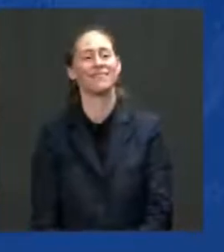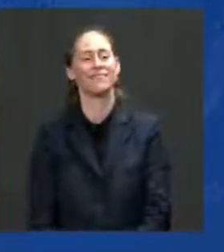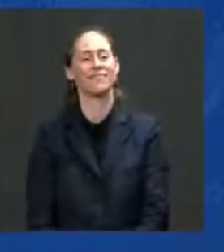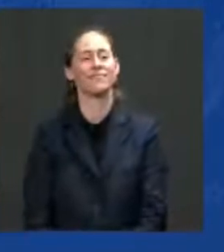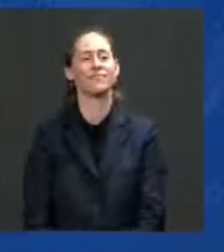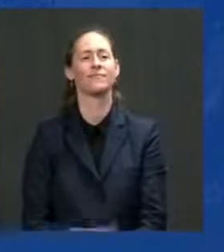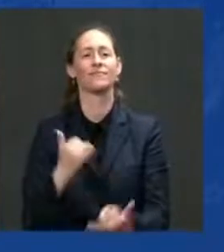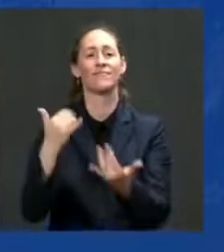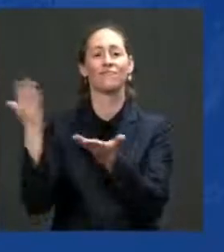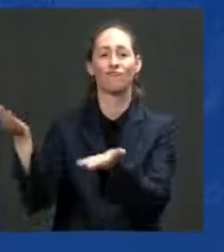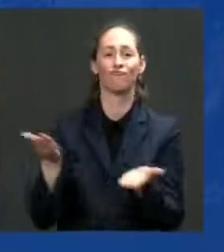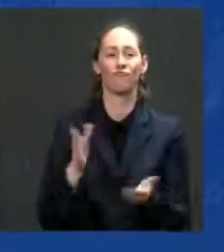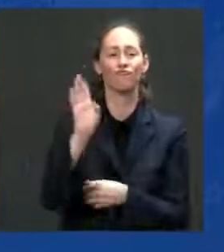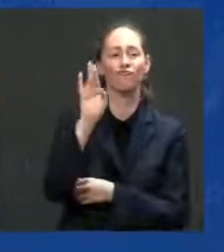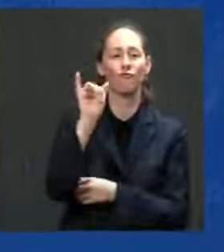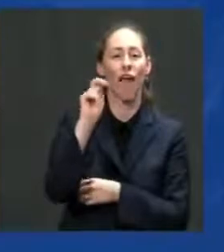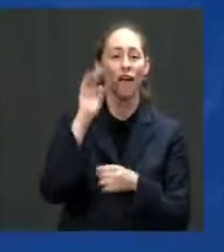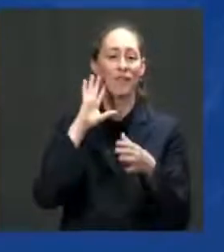say a few words.